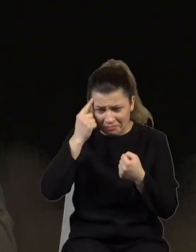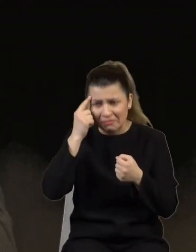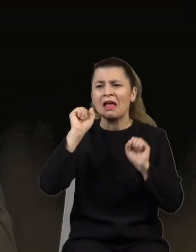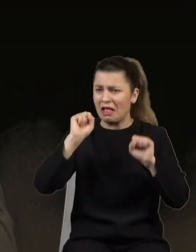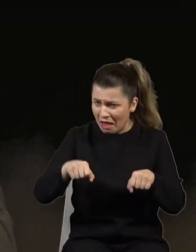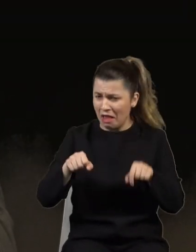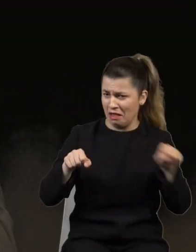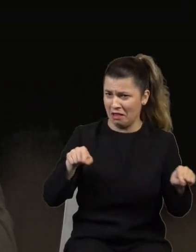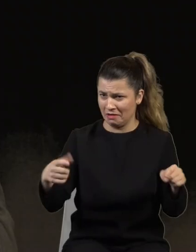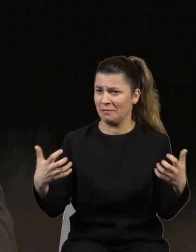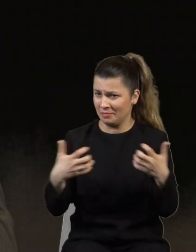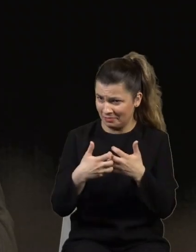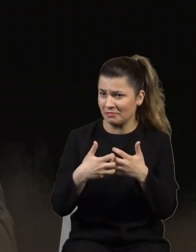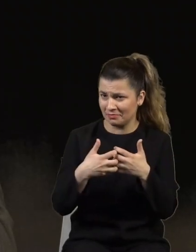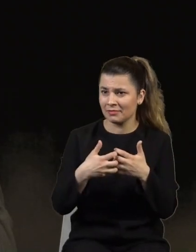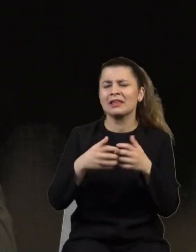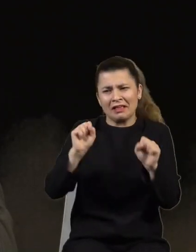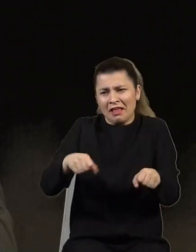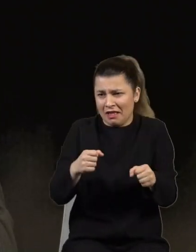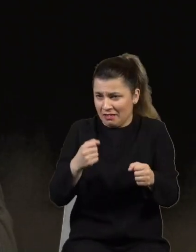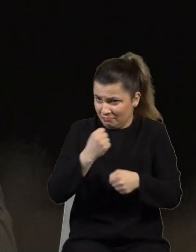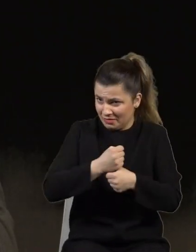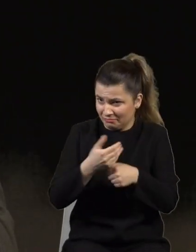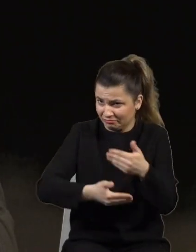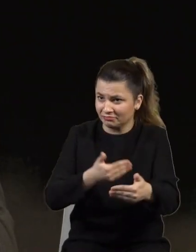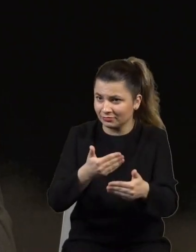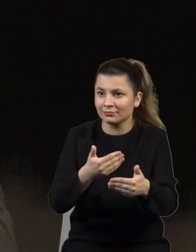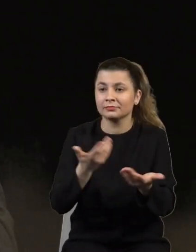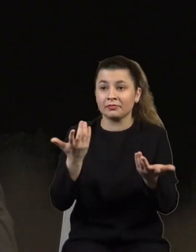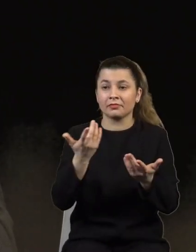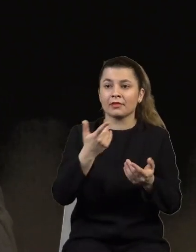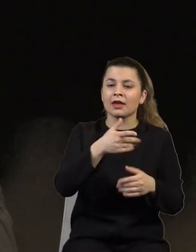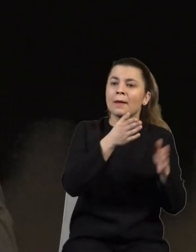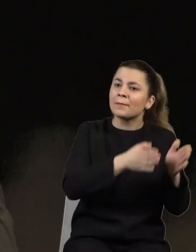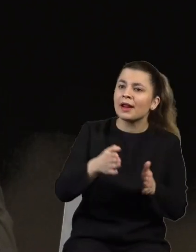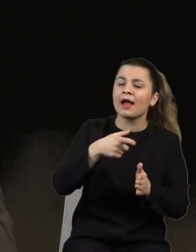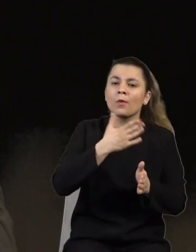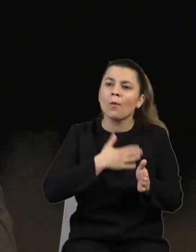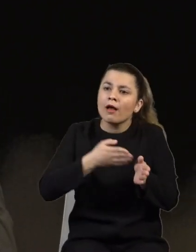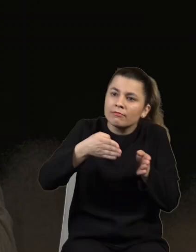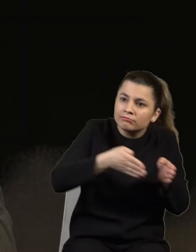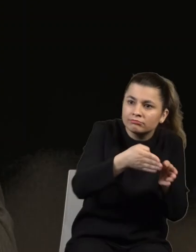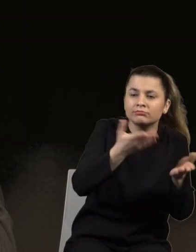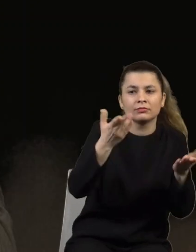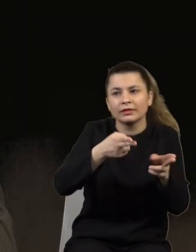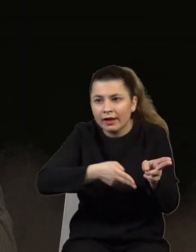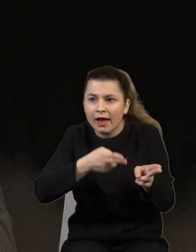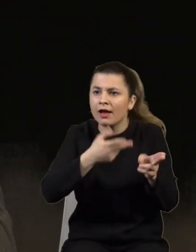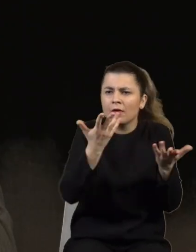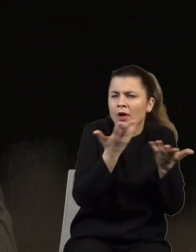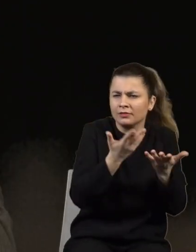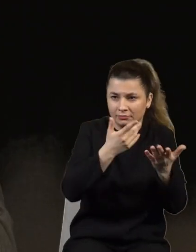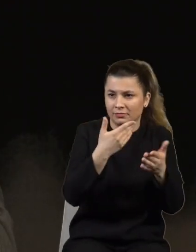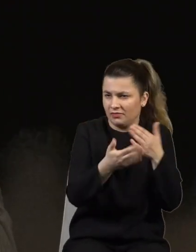for security, this is perfectly fine. There's no reason why we cannot have it